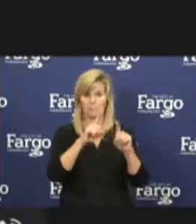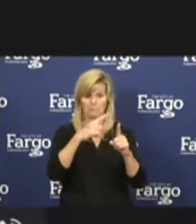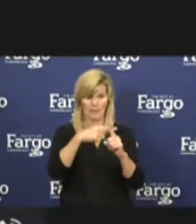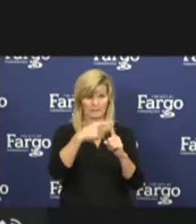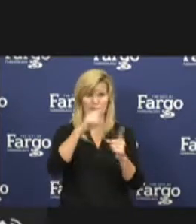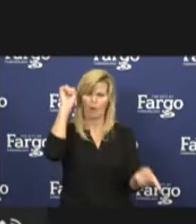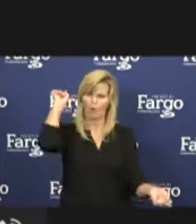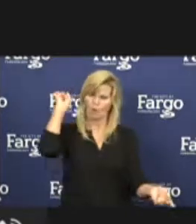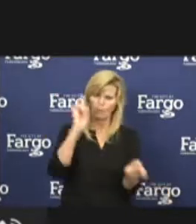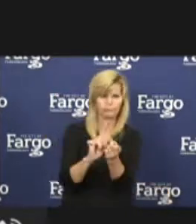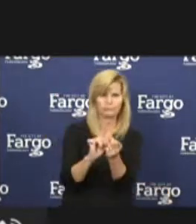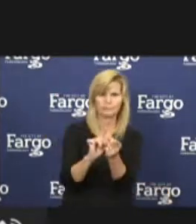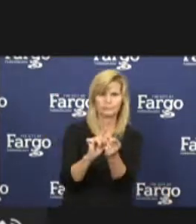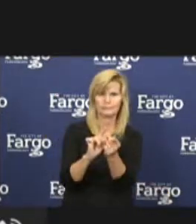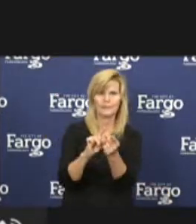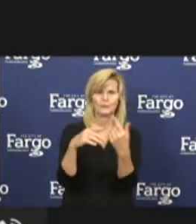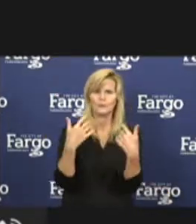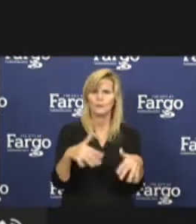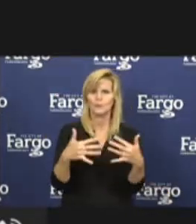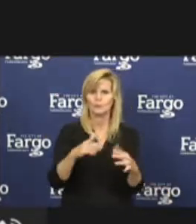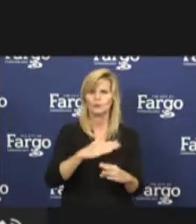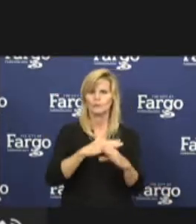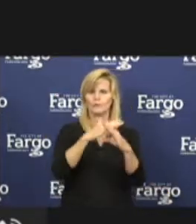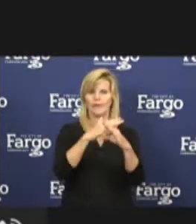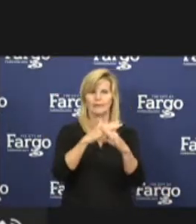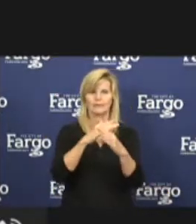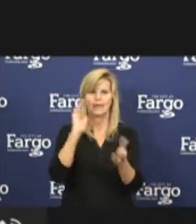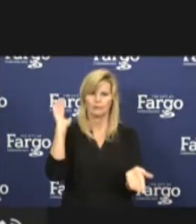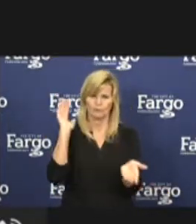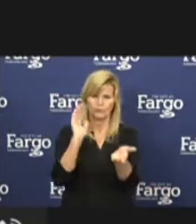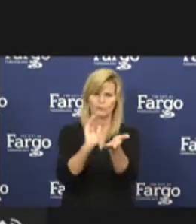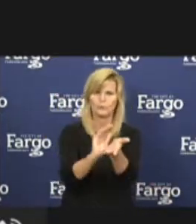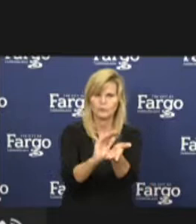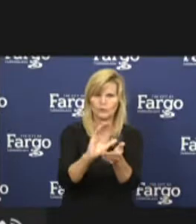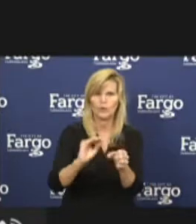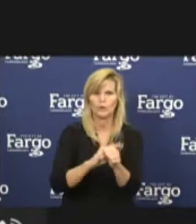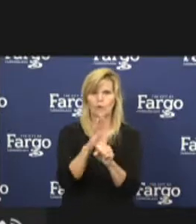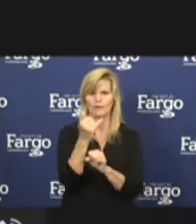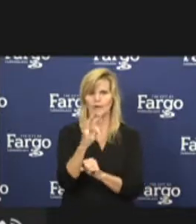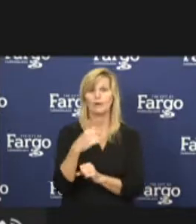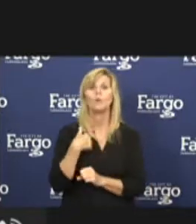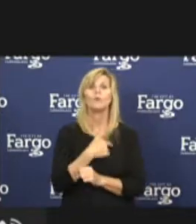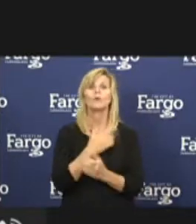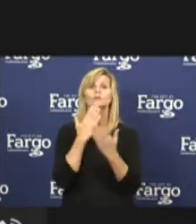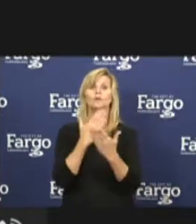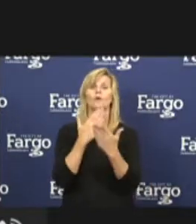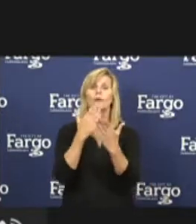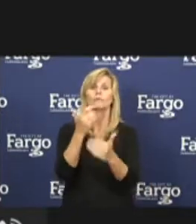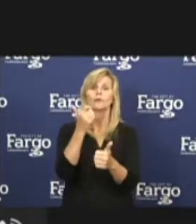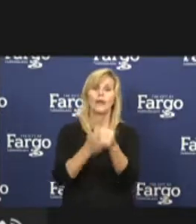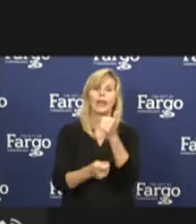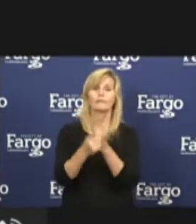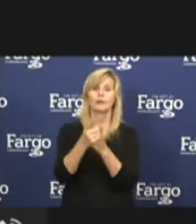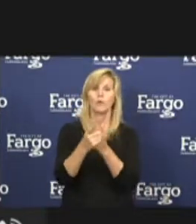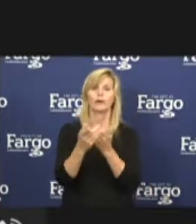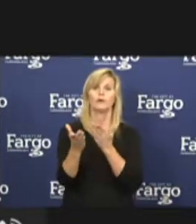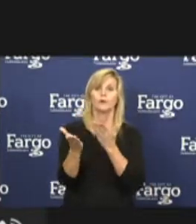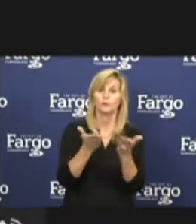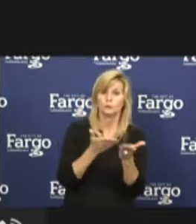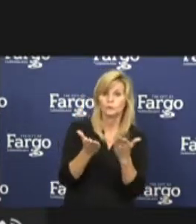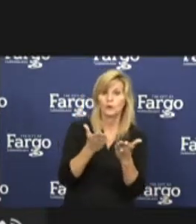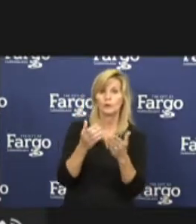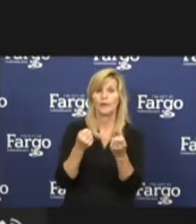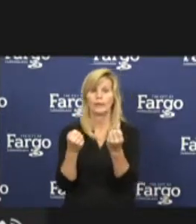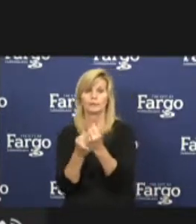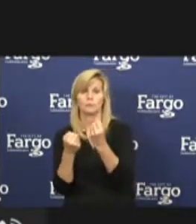River Valley to prevent and mitigate COVID-19. We are so grateful to all who served on or supported the